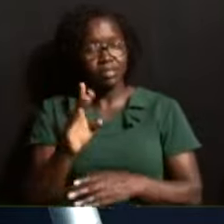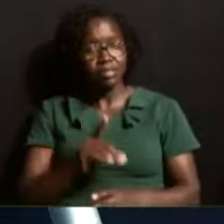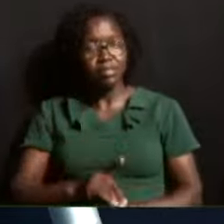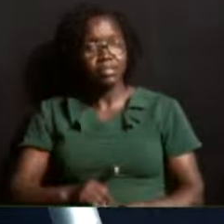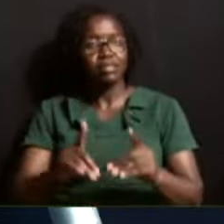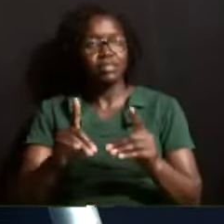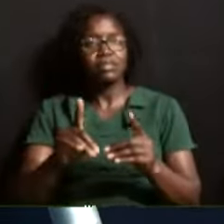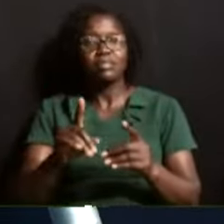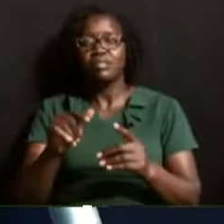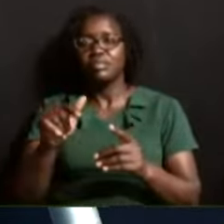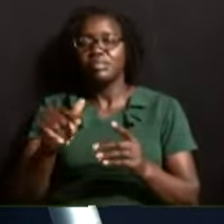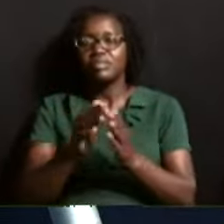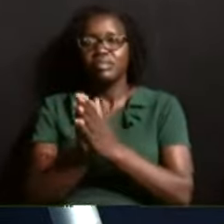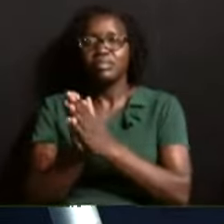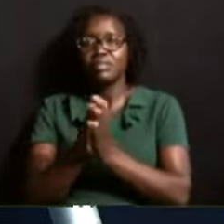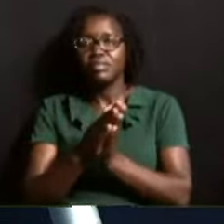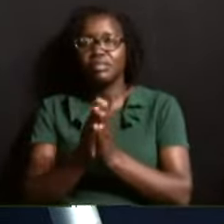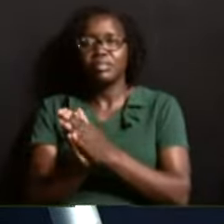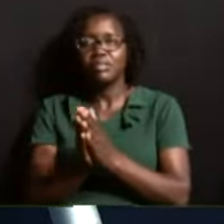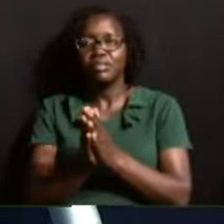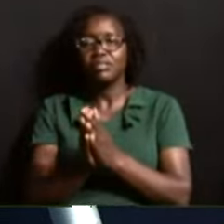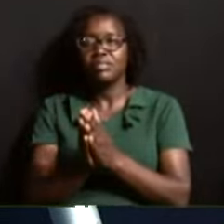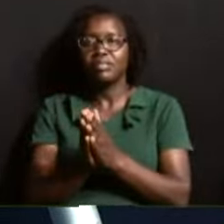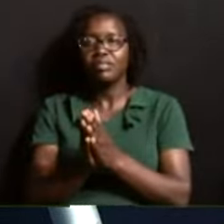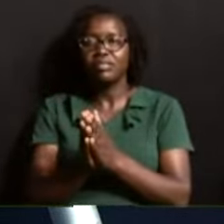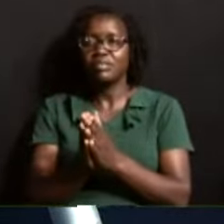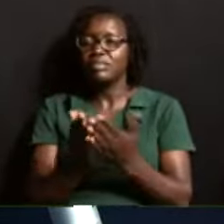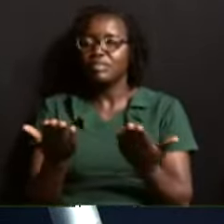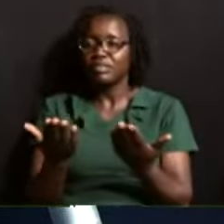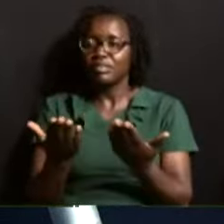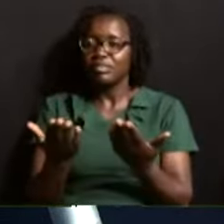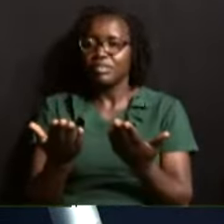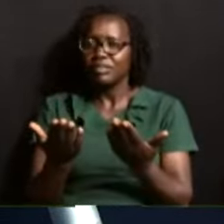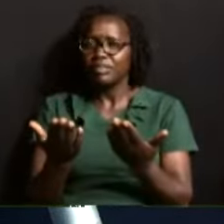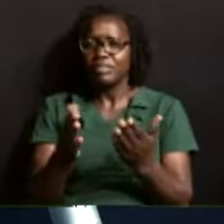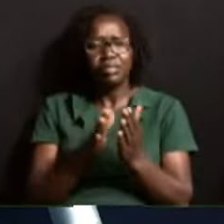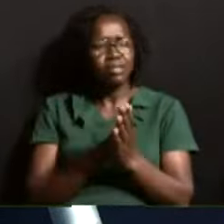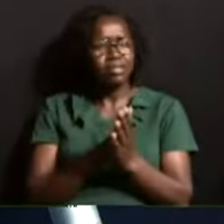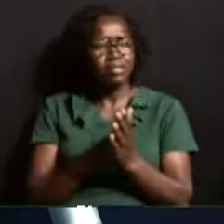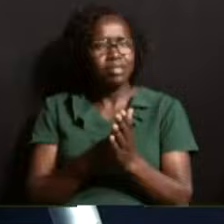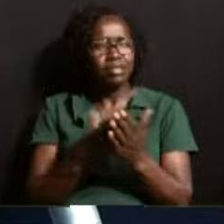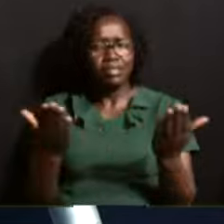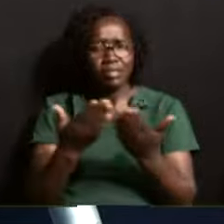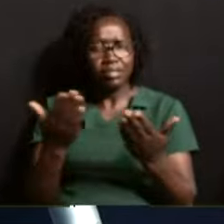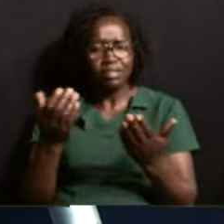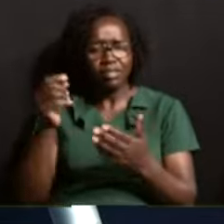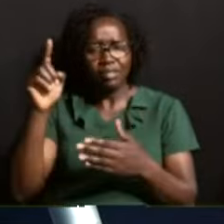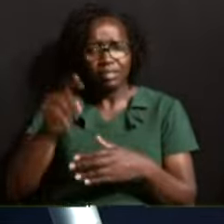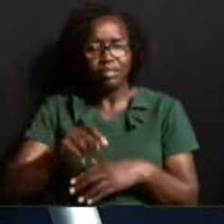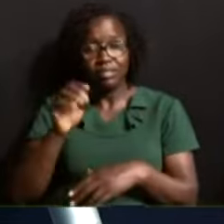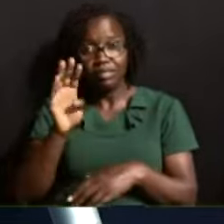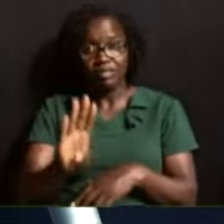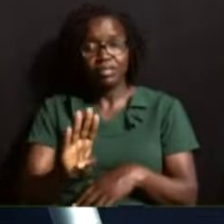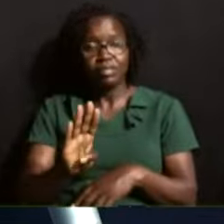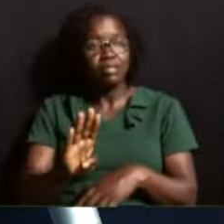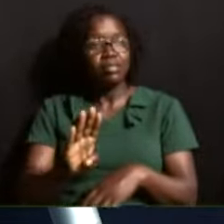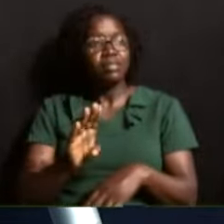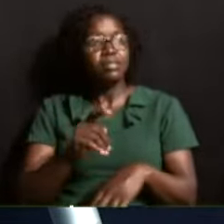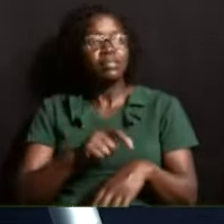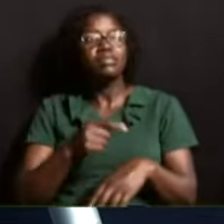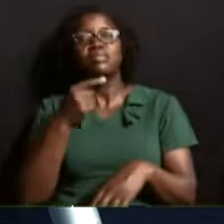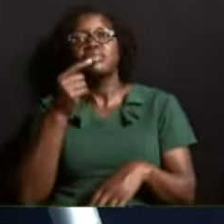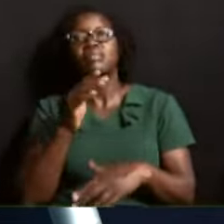this particular story are exactly where they must be. Now let me say